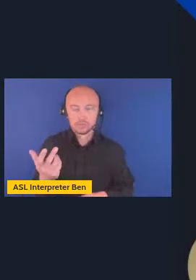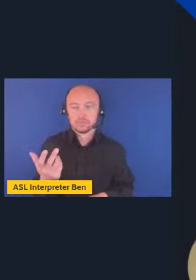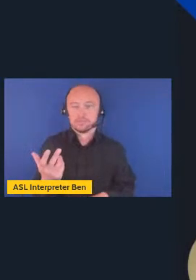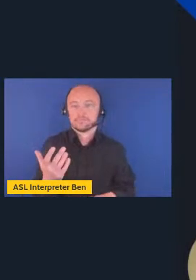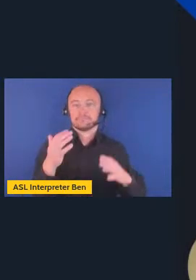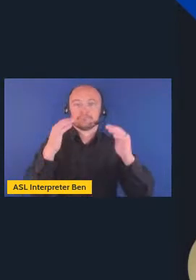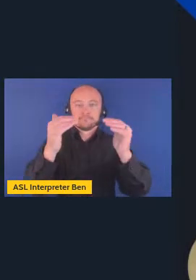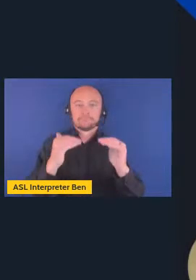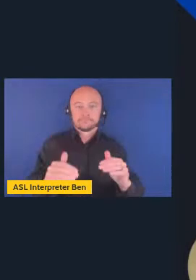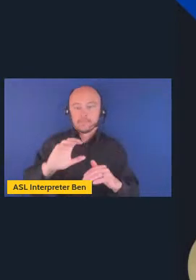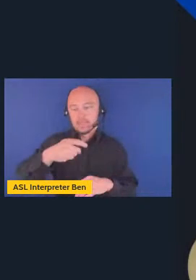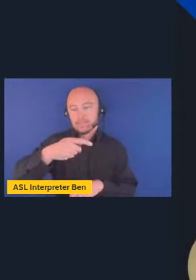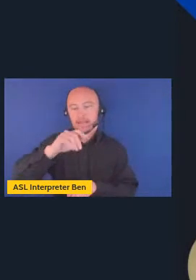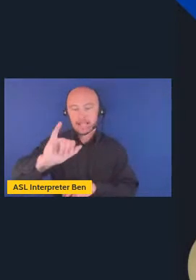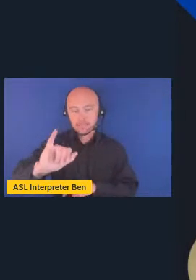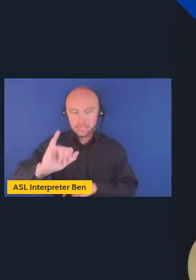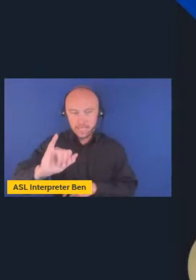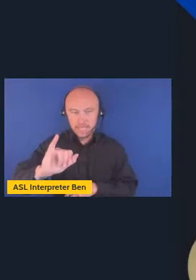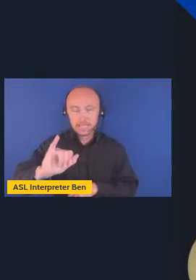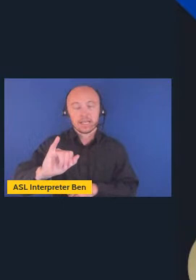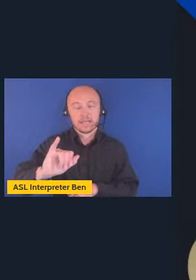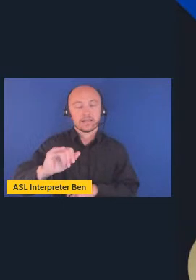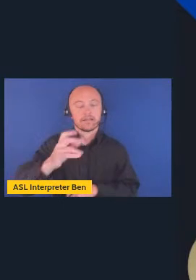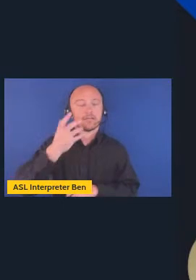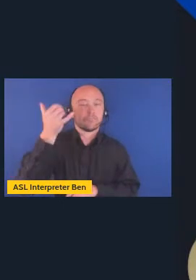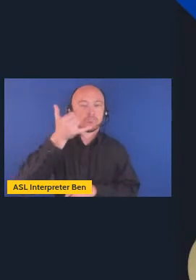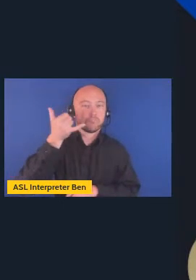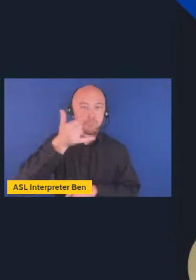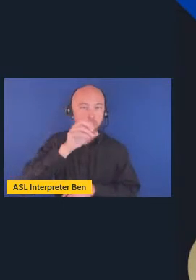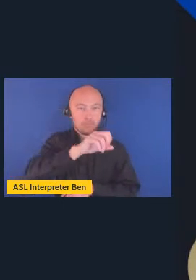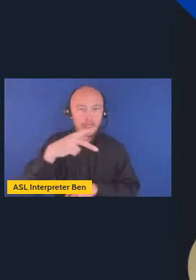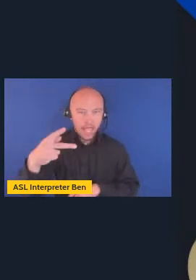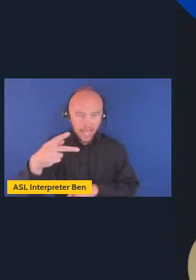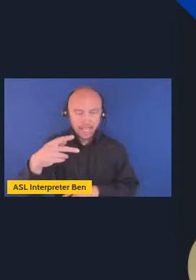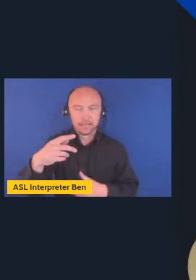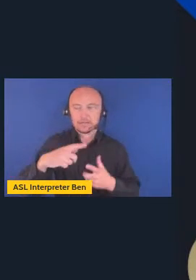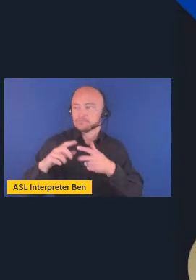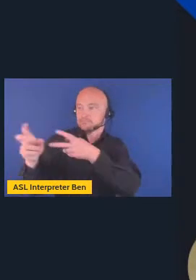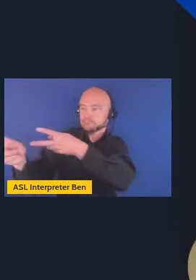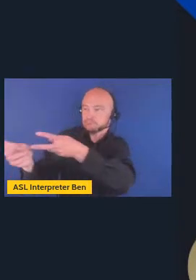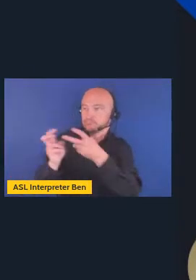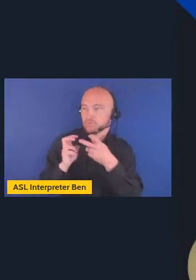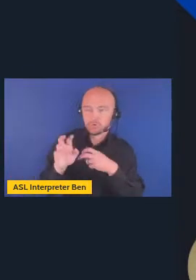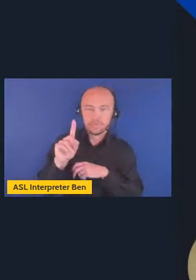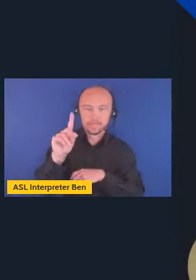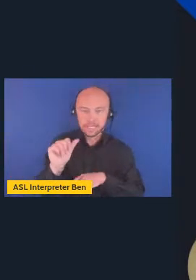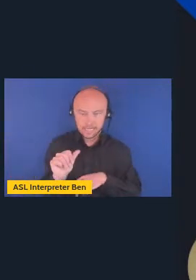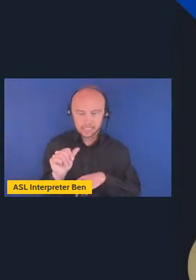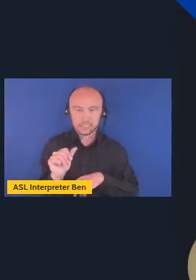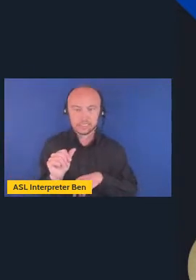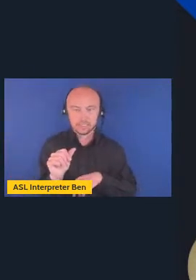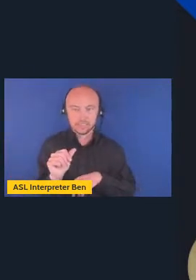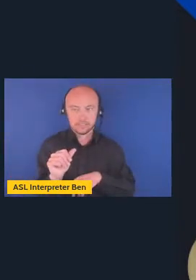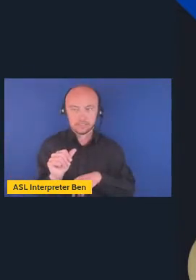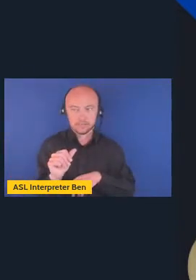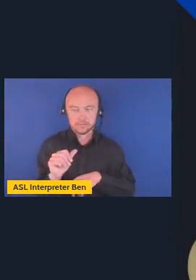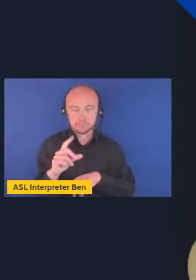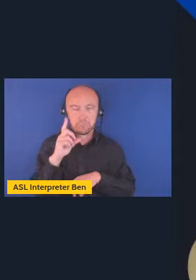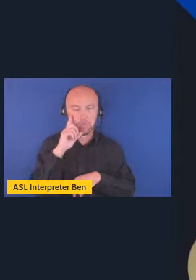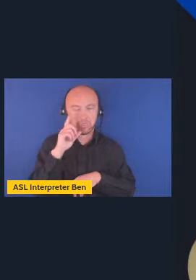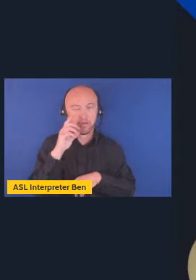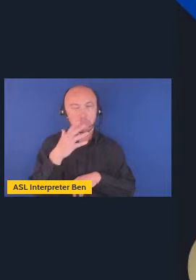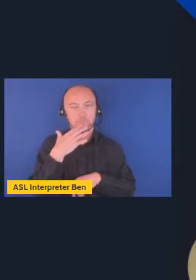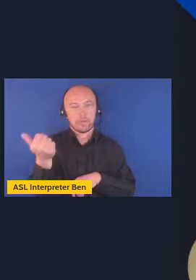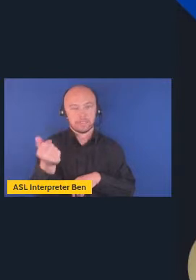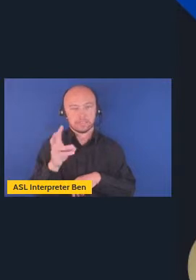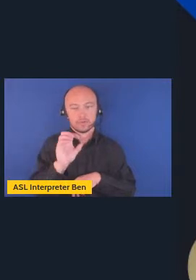the API is for the mobile app and the web app to get data from the back end. And then we decided it was best to have the web